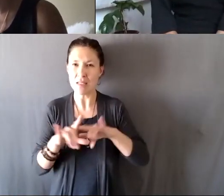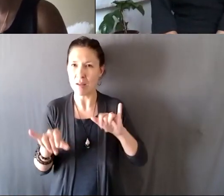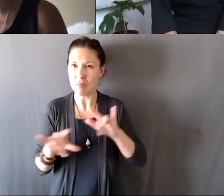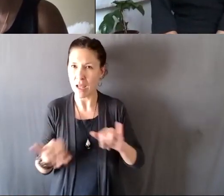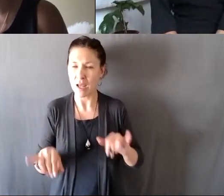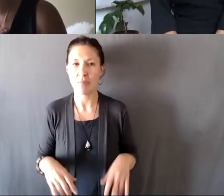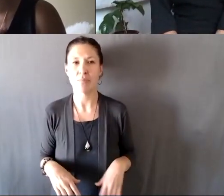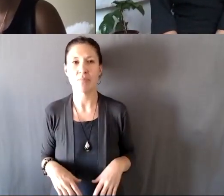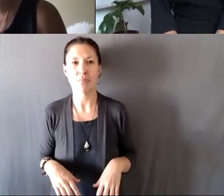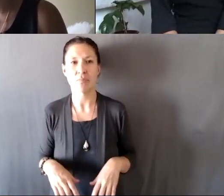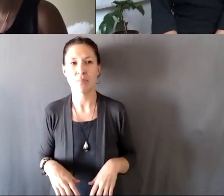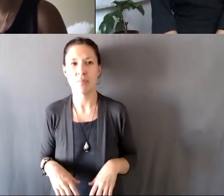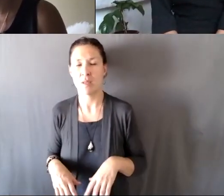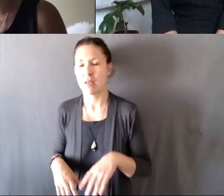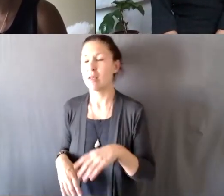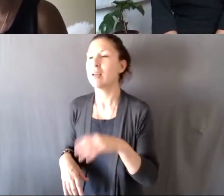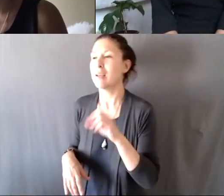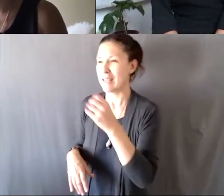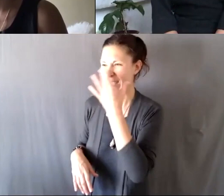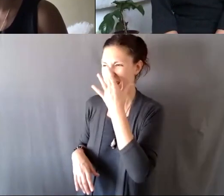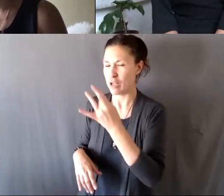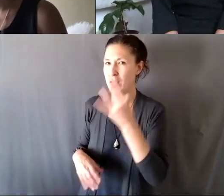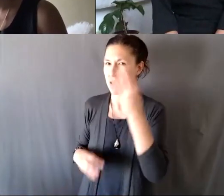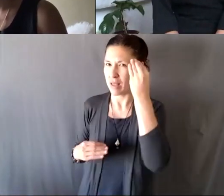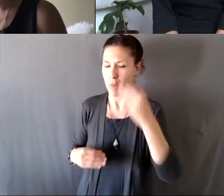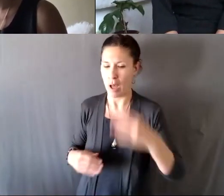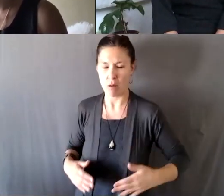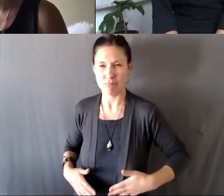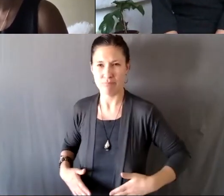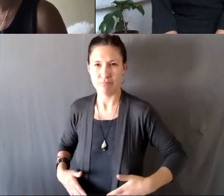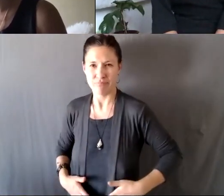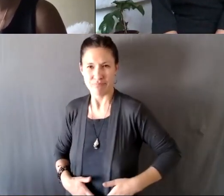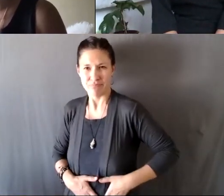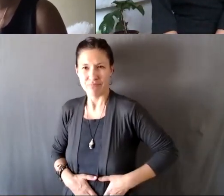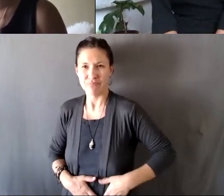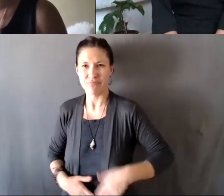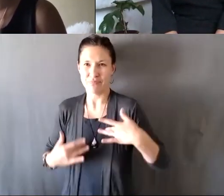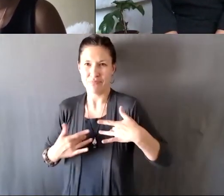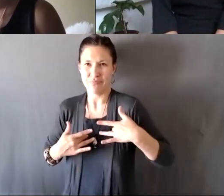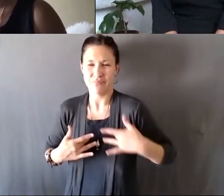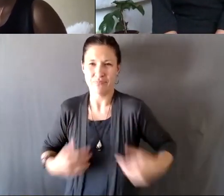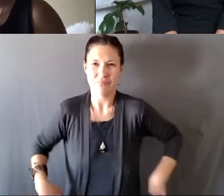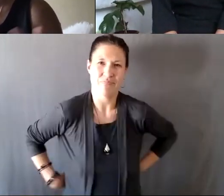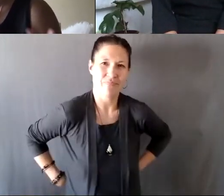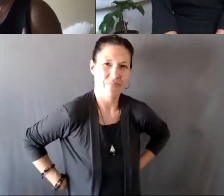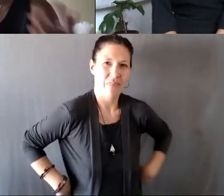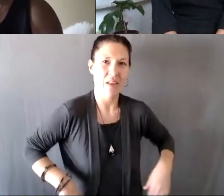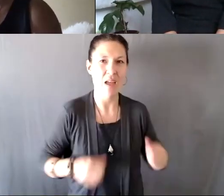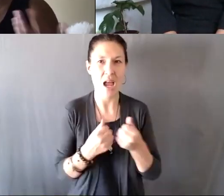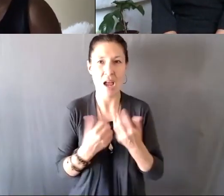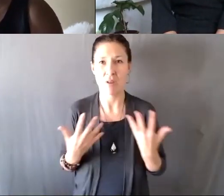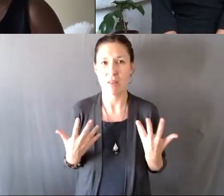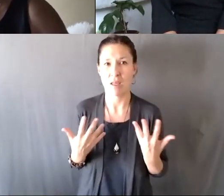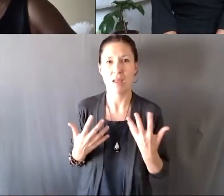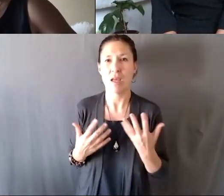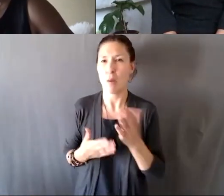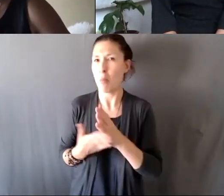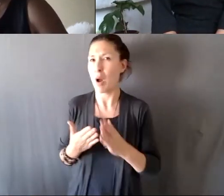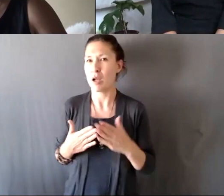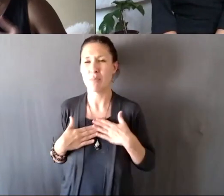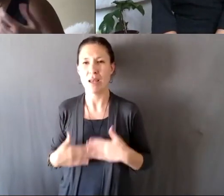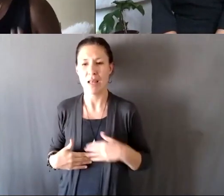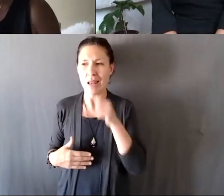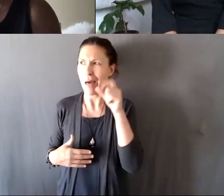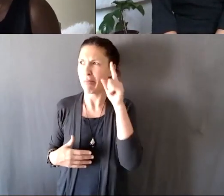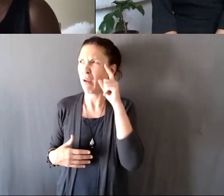It's interesting to think about your organs just as parts of your body, not because there's anything wrong, like not an ailment, but just to remember